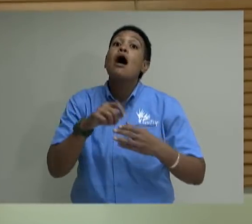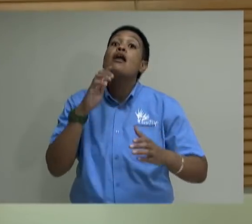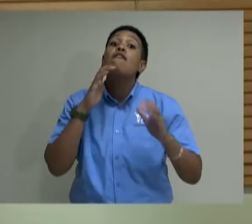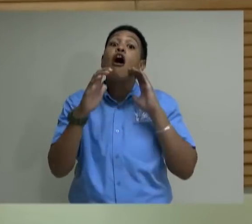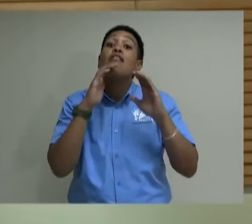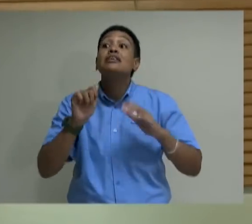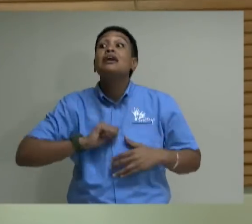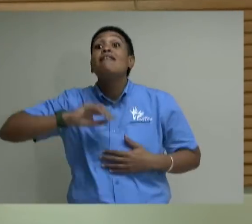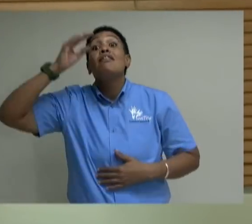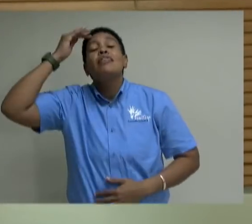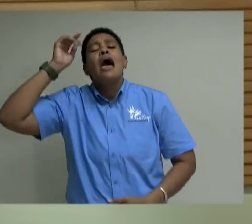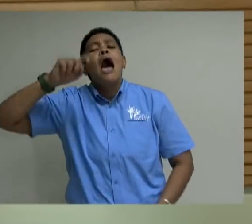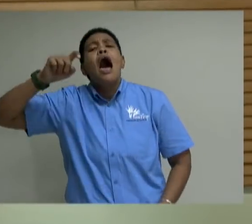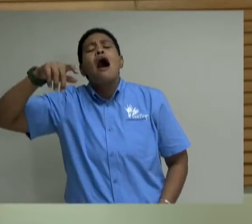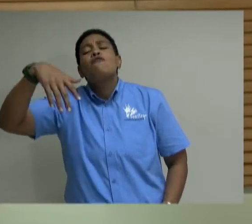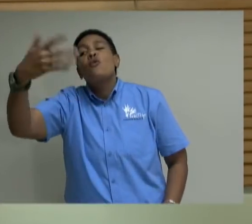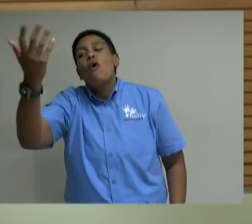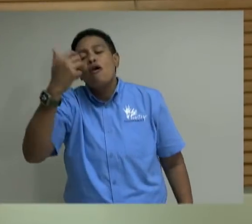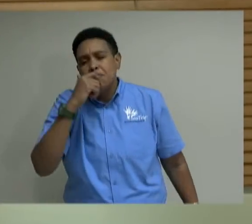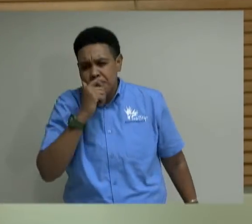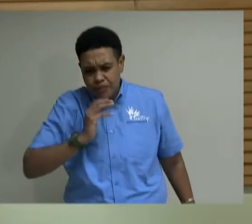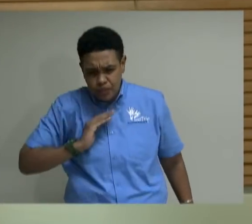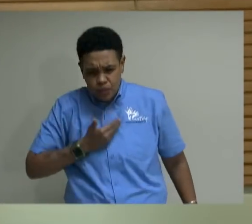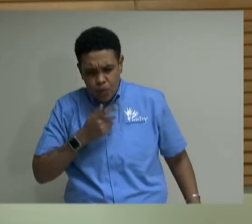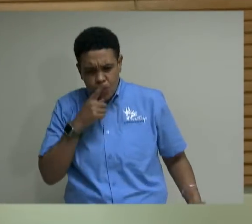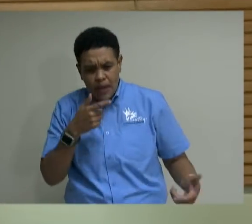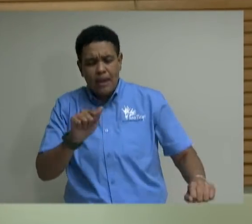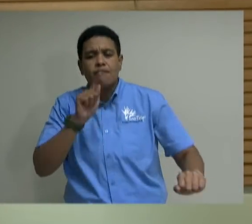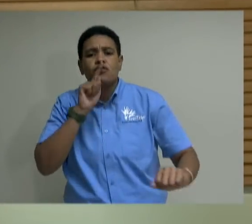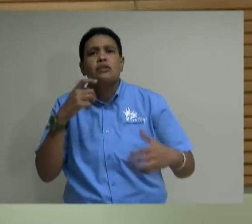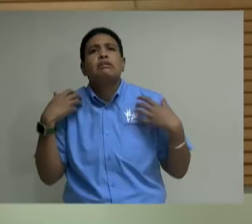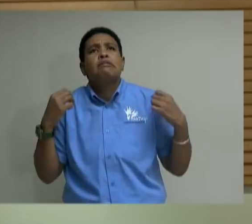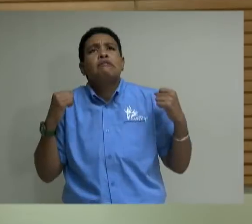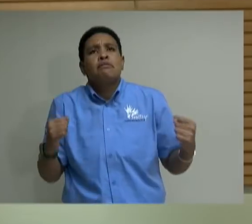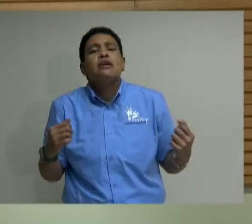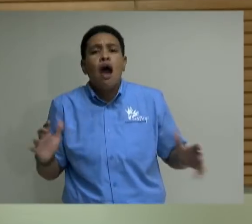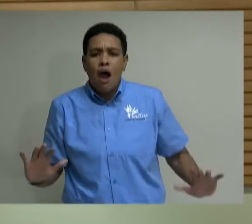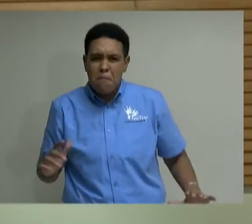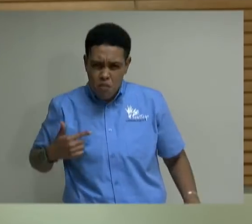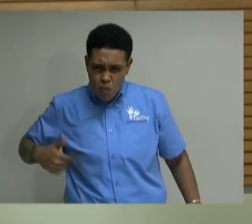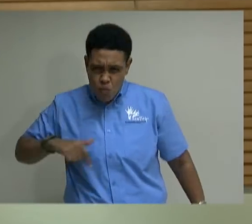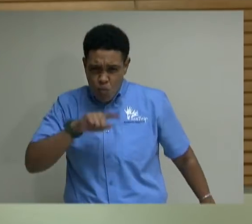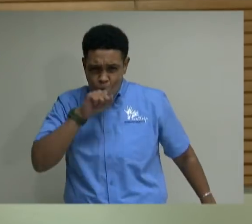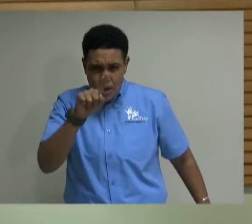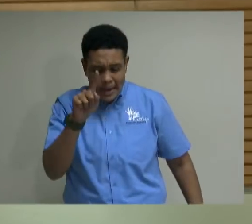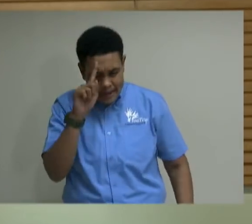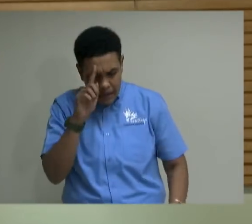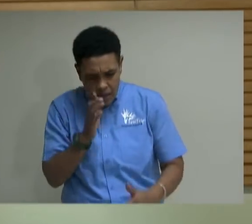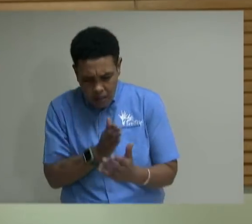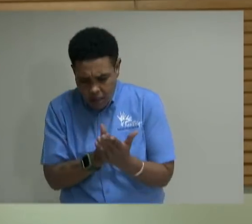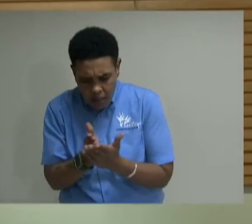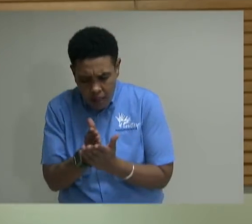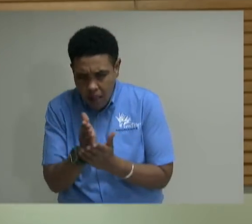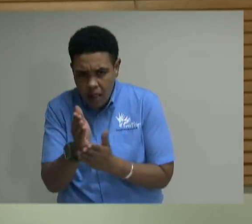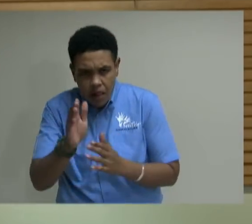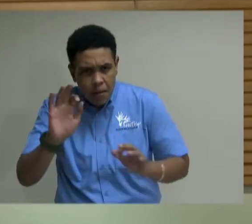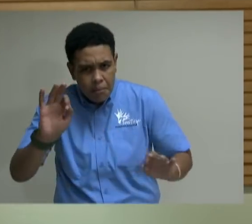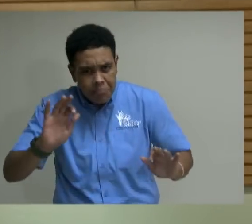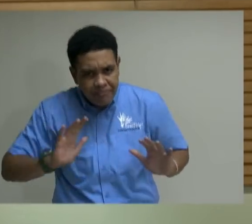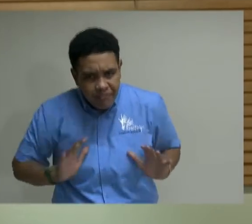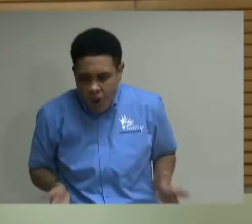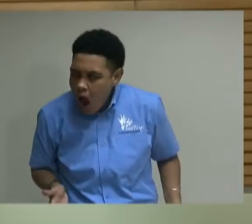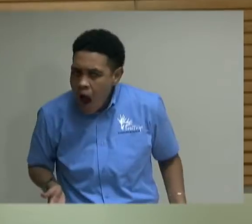conversation, I think, has to be our efforts at recovery. We are a resilient people. We